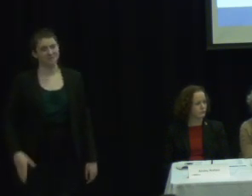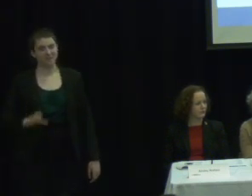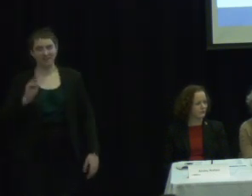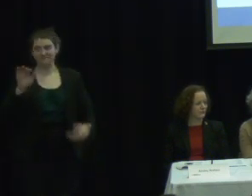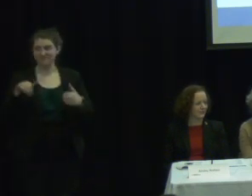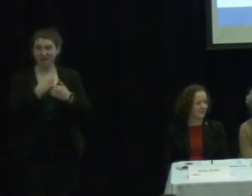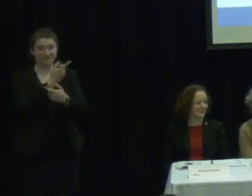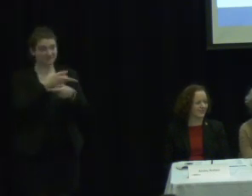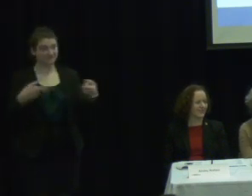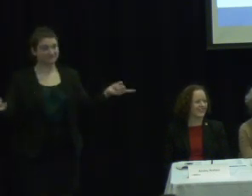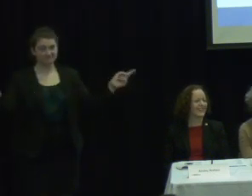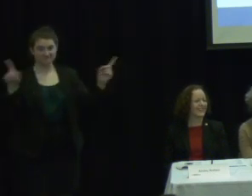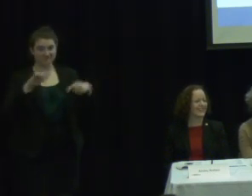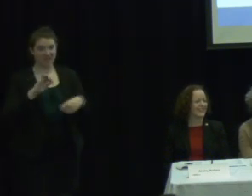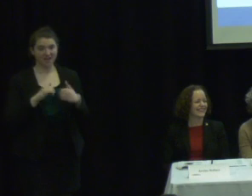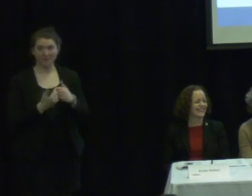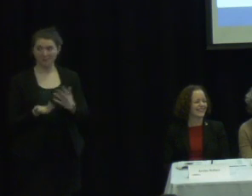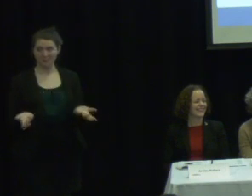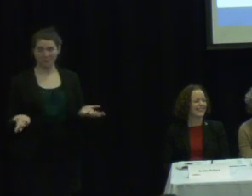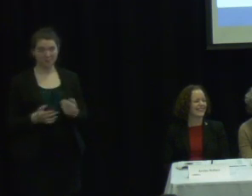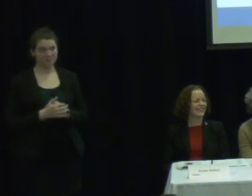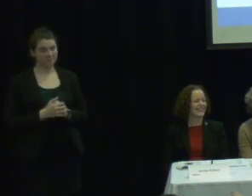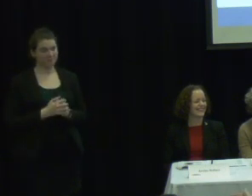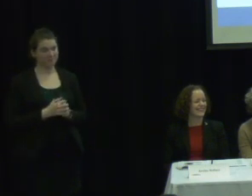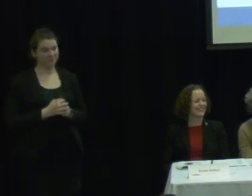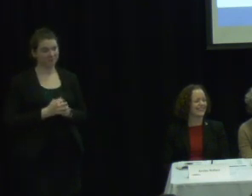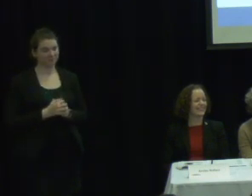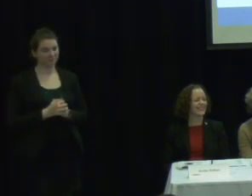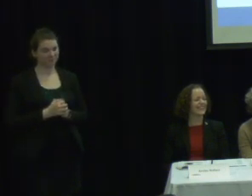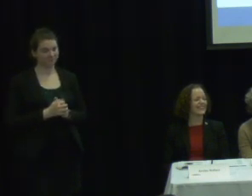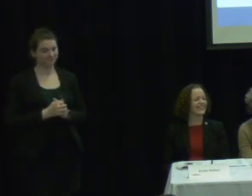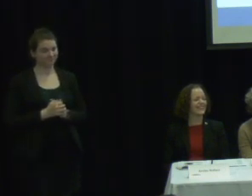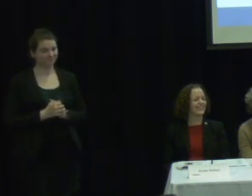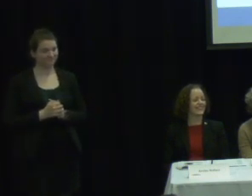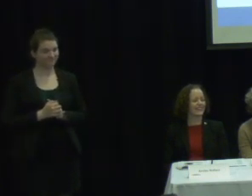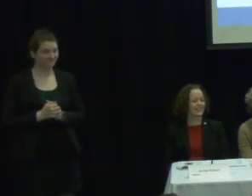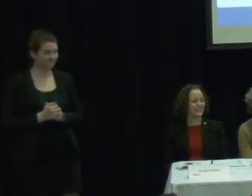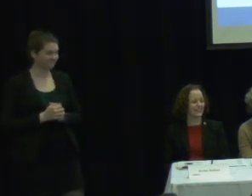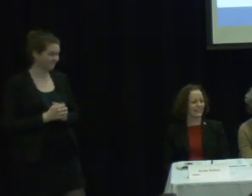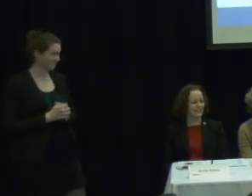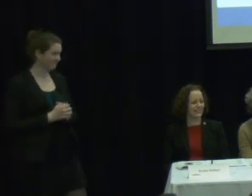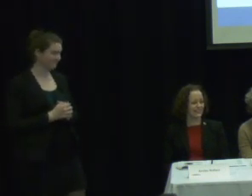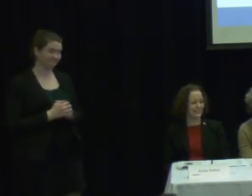How are you doing? The rock star.